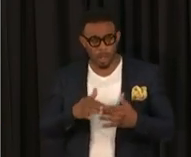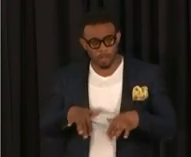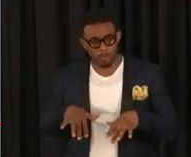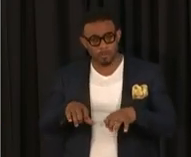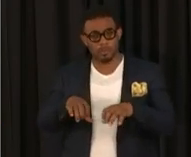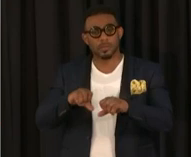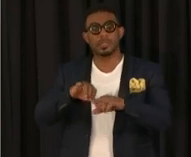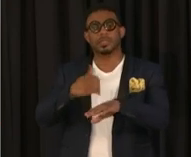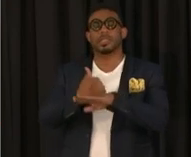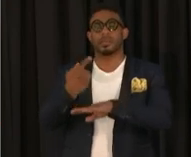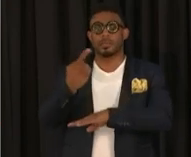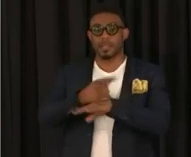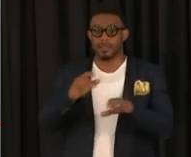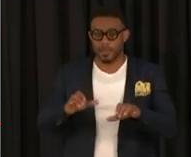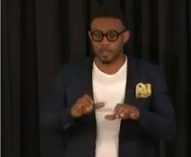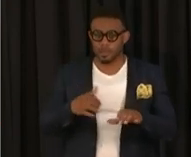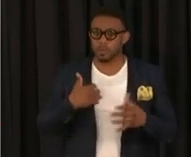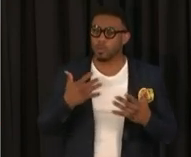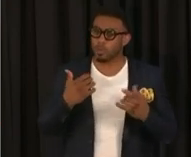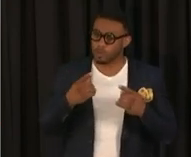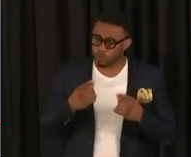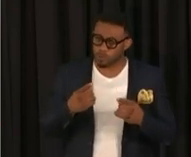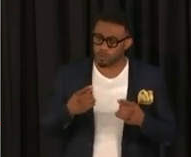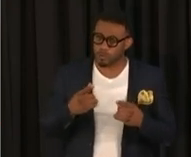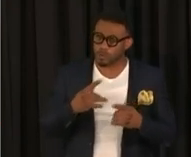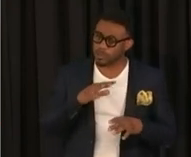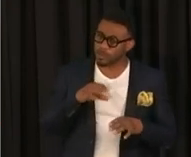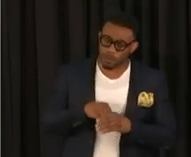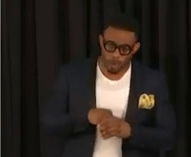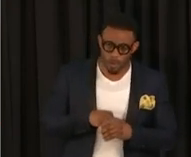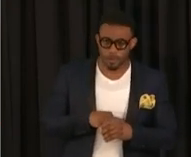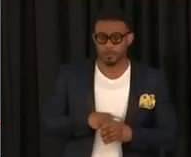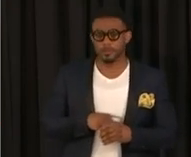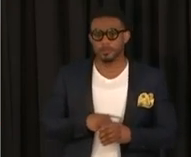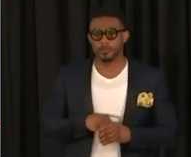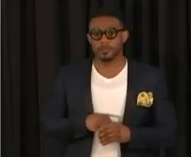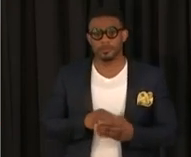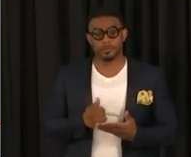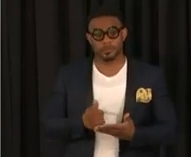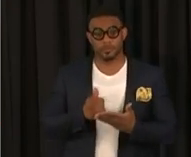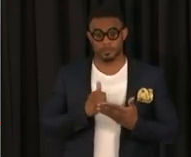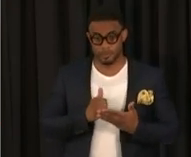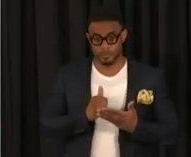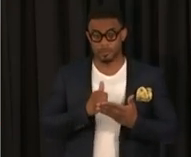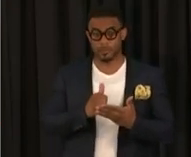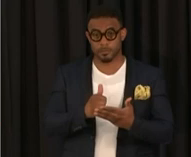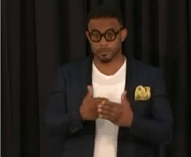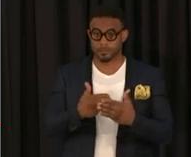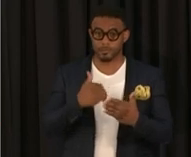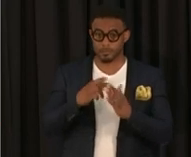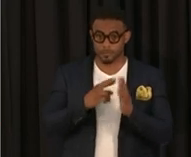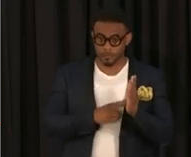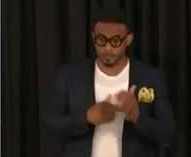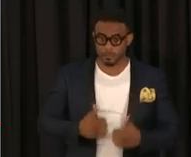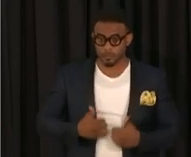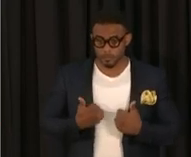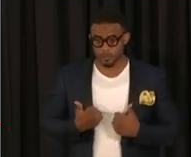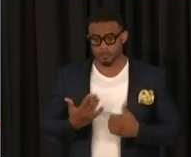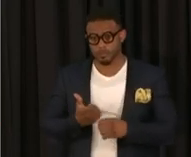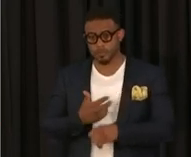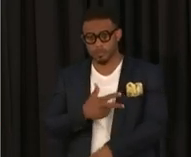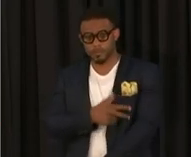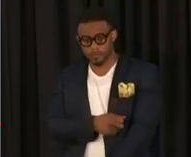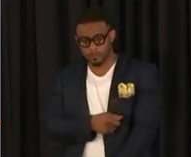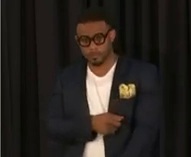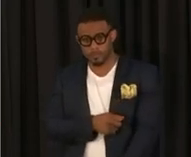on setting up the day of action. So we want you to get engaged, get involved, and help us pre-register residents and